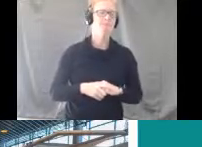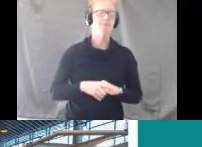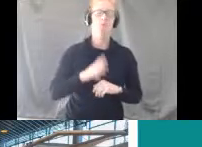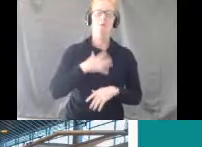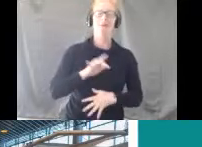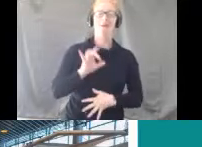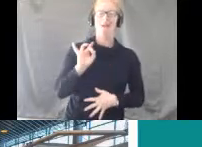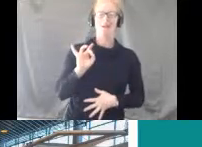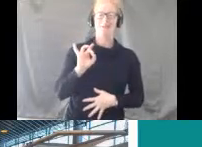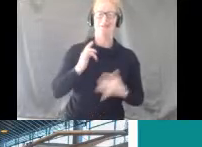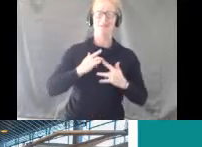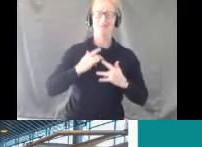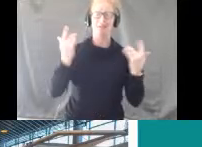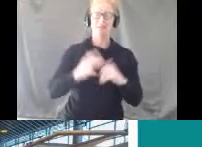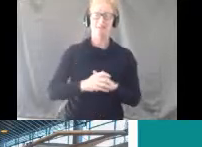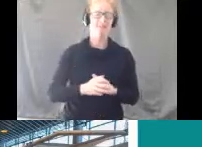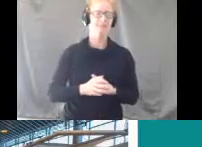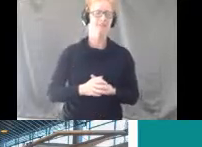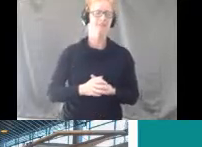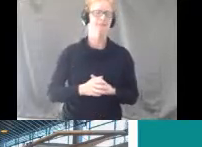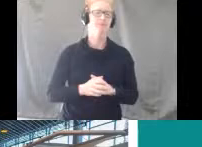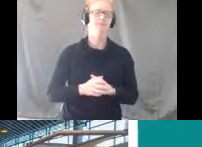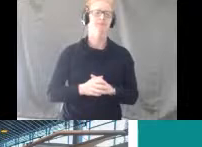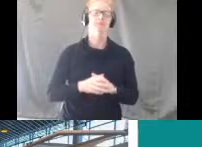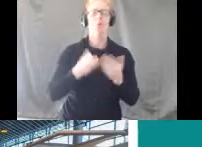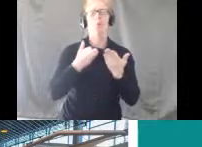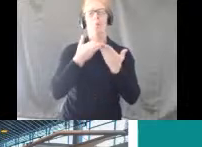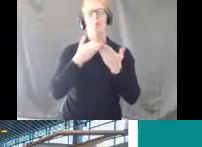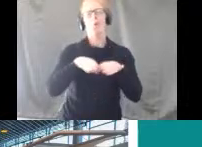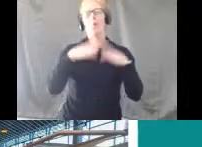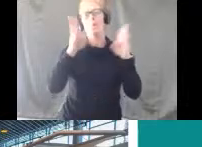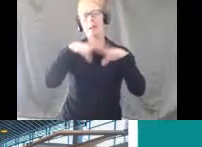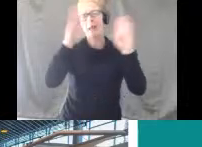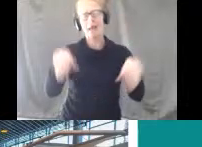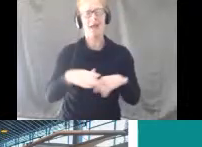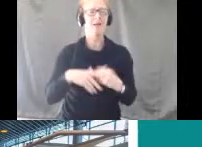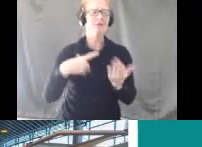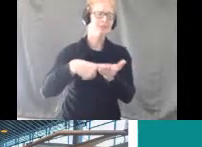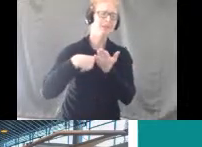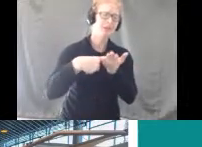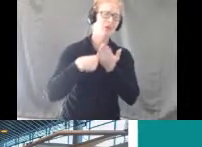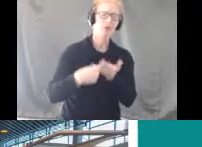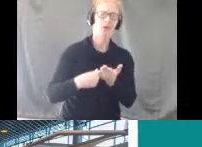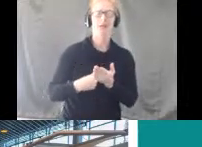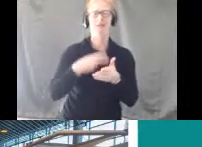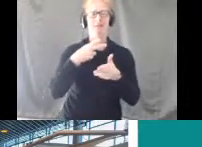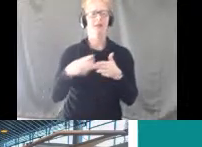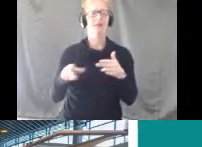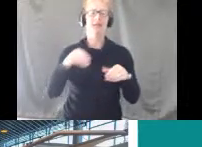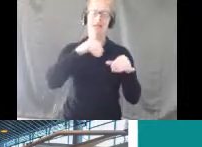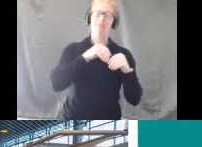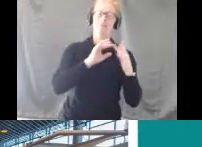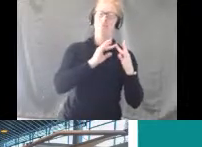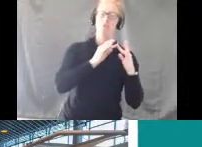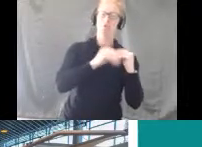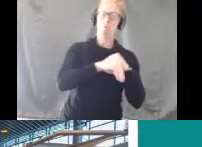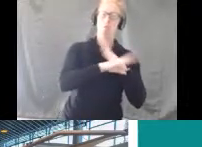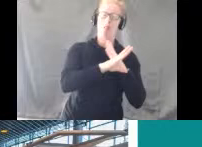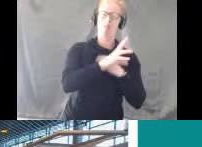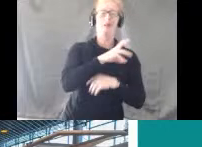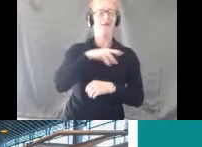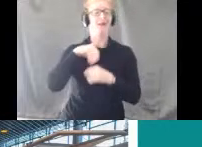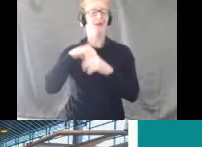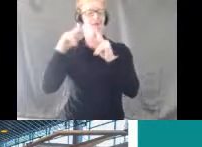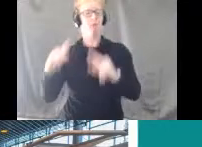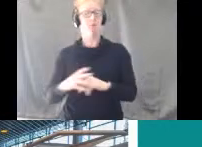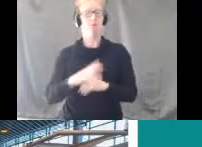events, including hearings, briefings, and open houses. Those events were both virtual as well as in person. See a couple pictures here on the